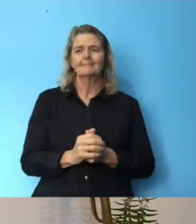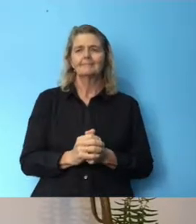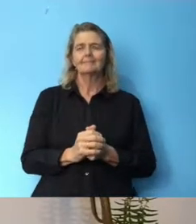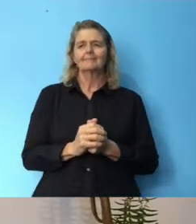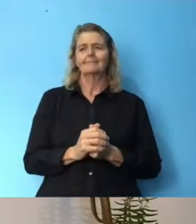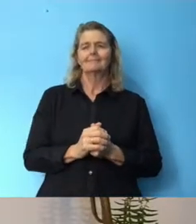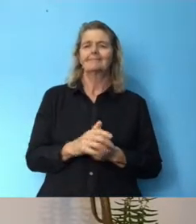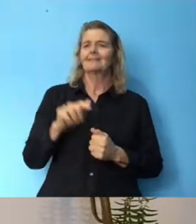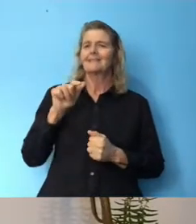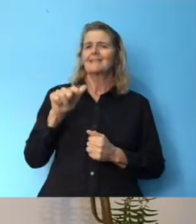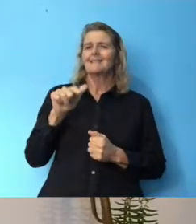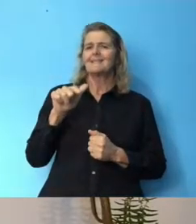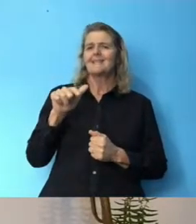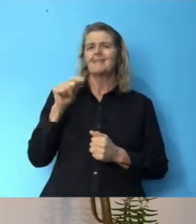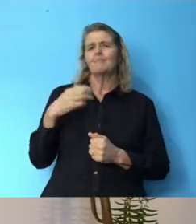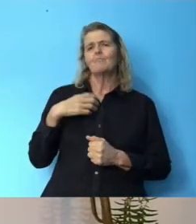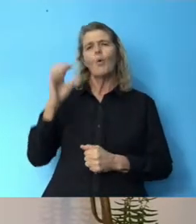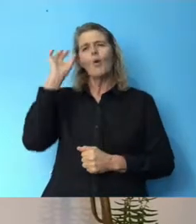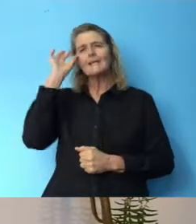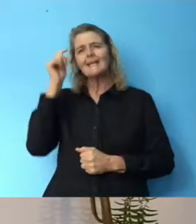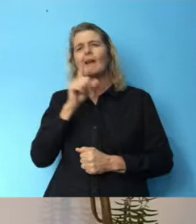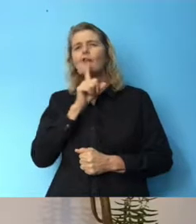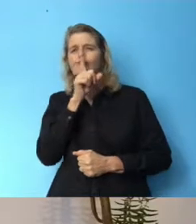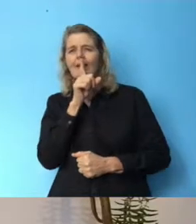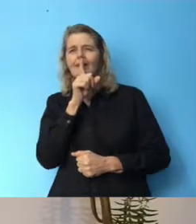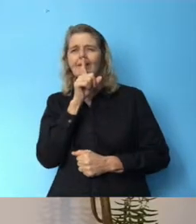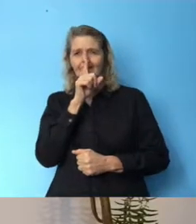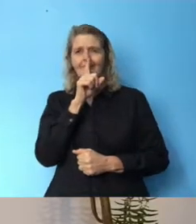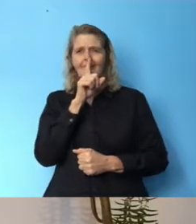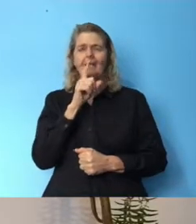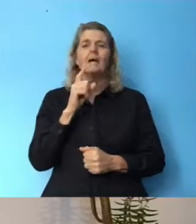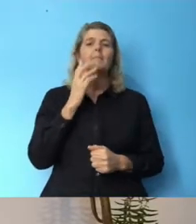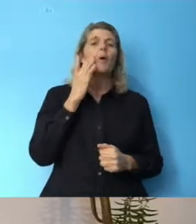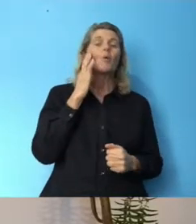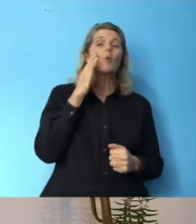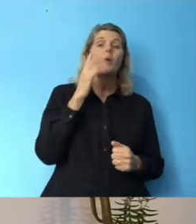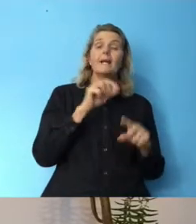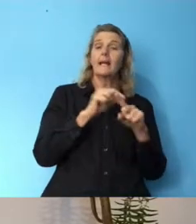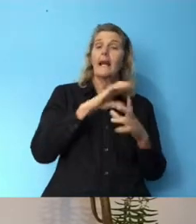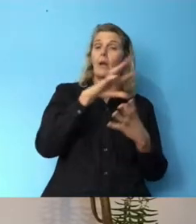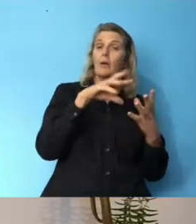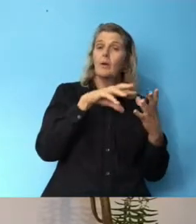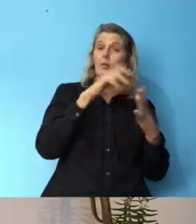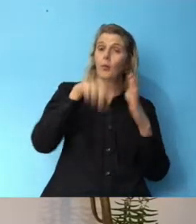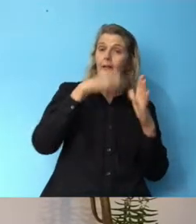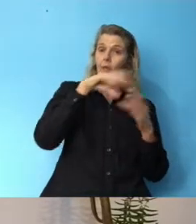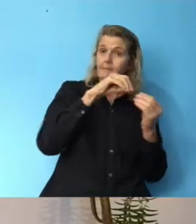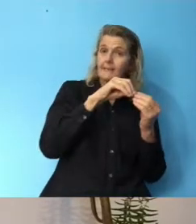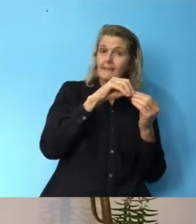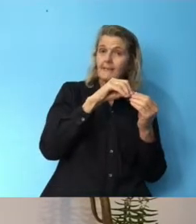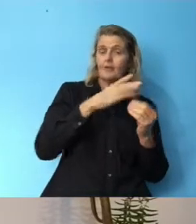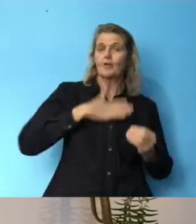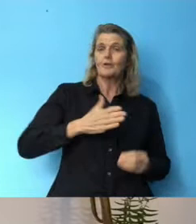more of a yellow red. But when you're doing your colour wheel and mixing, your cool red, which you can even see it, you'll get